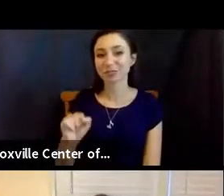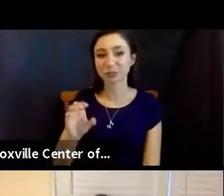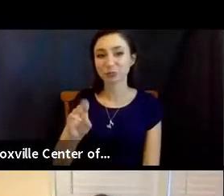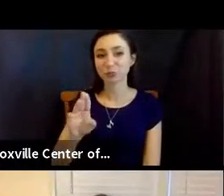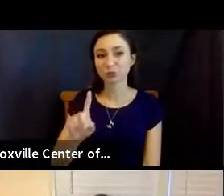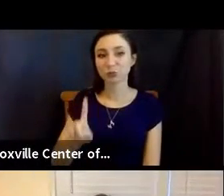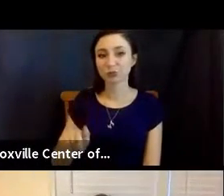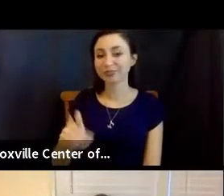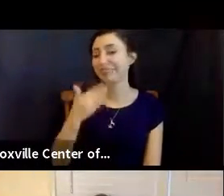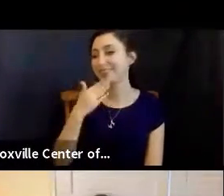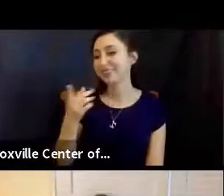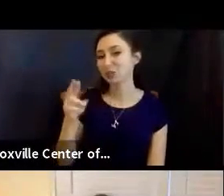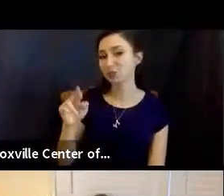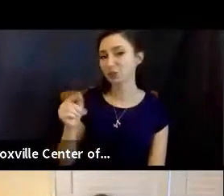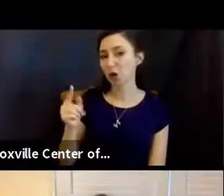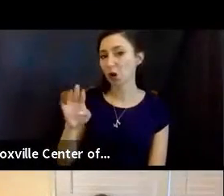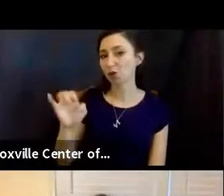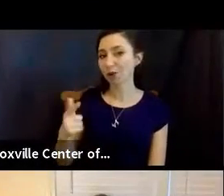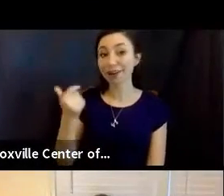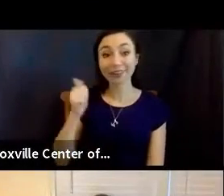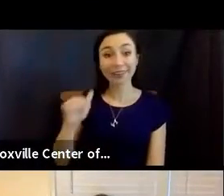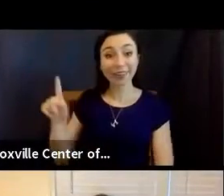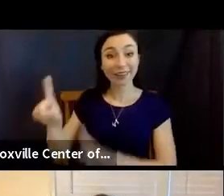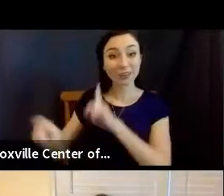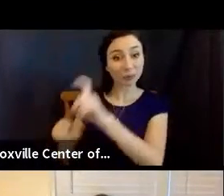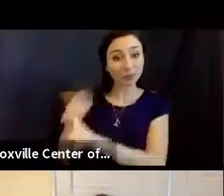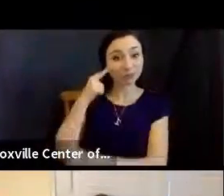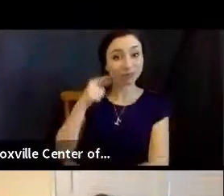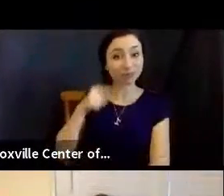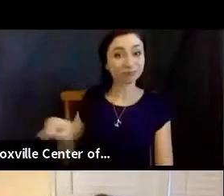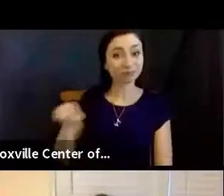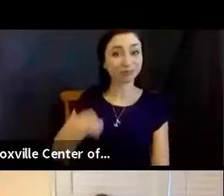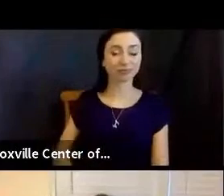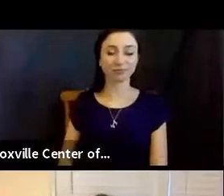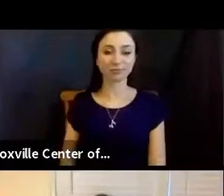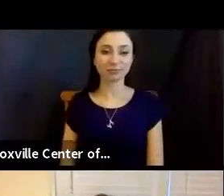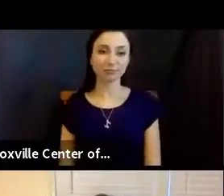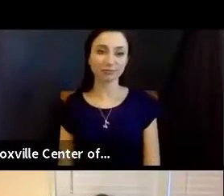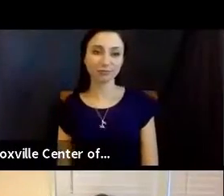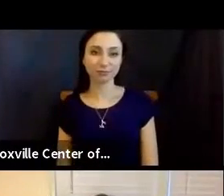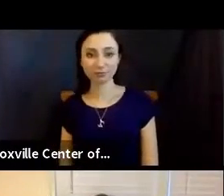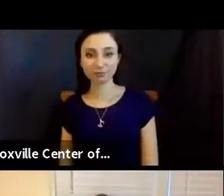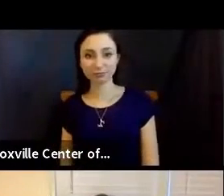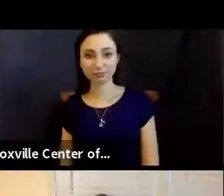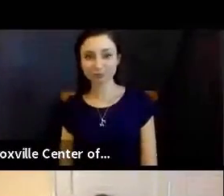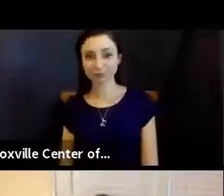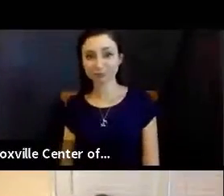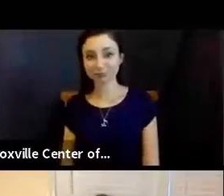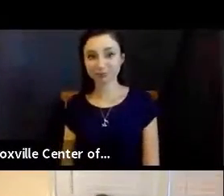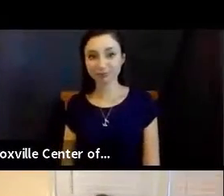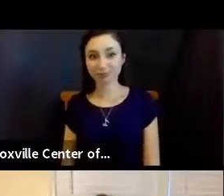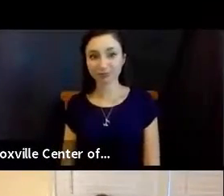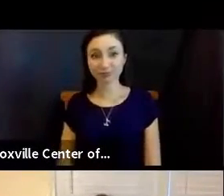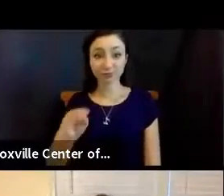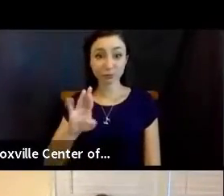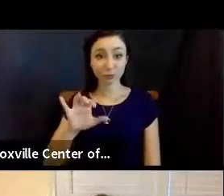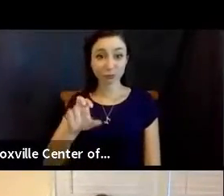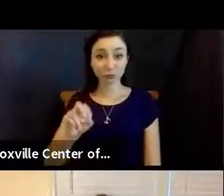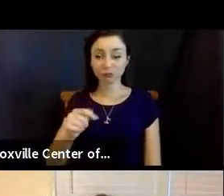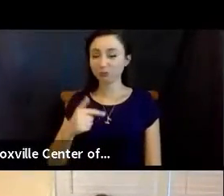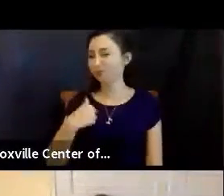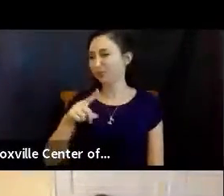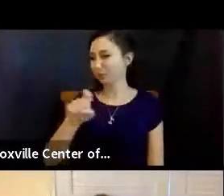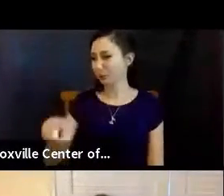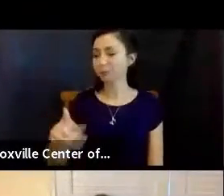Thanks, Dr. Gregg. Any questions about the UT numbers or testing? I'd like to just ask one question. Dr.